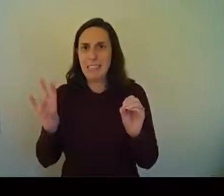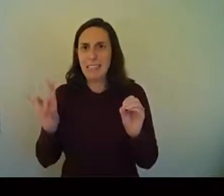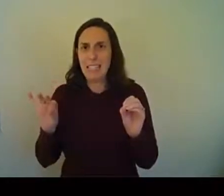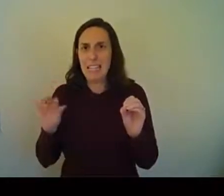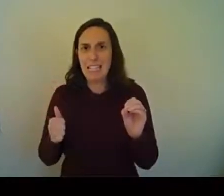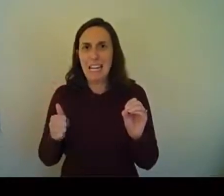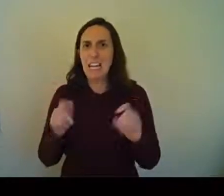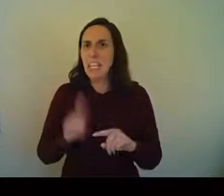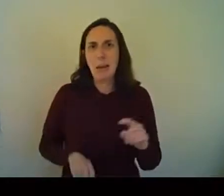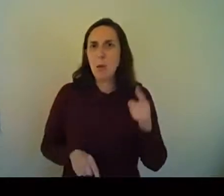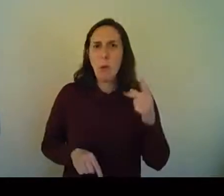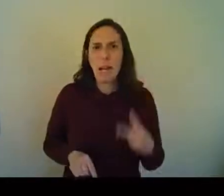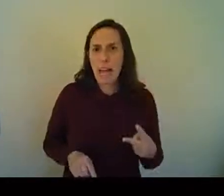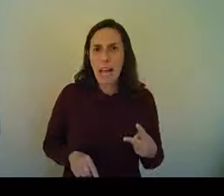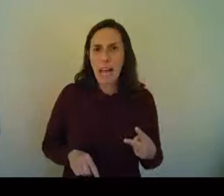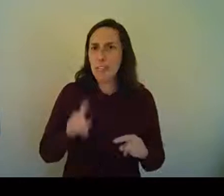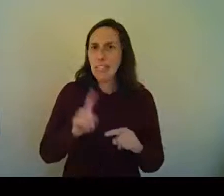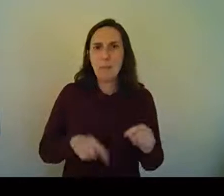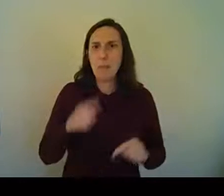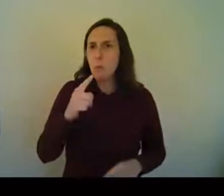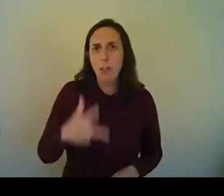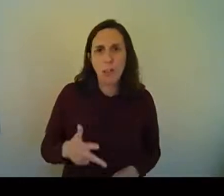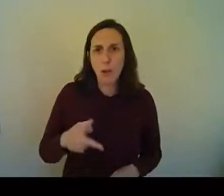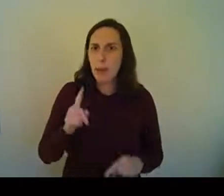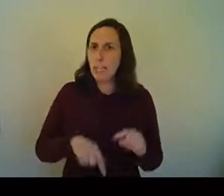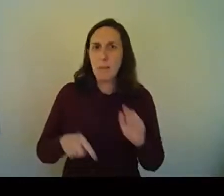1/3, couldn't be -5.